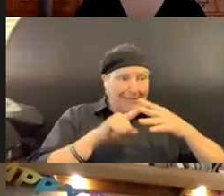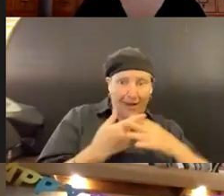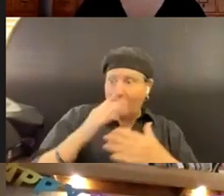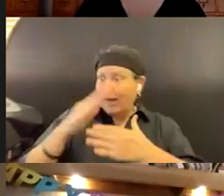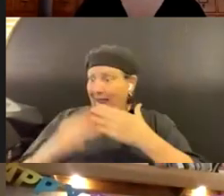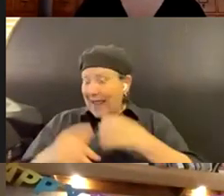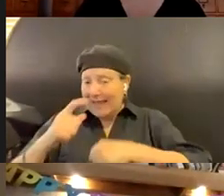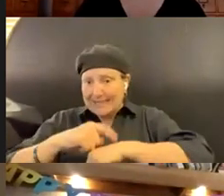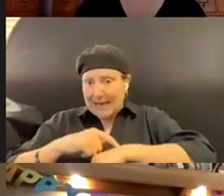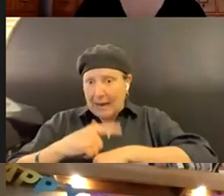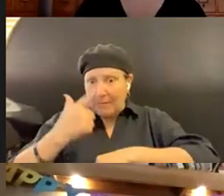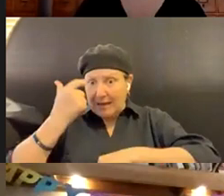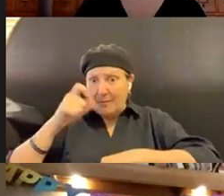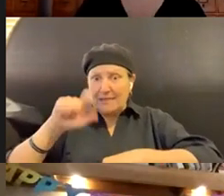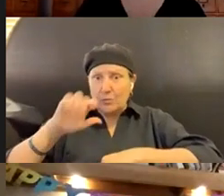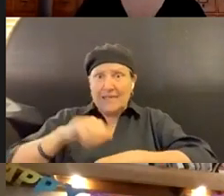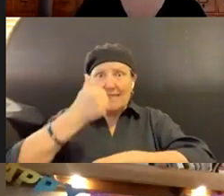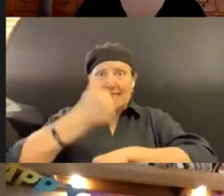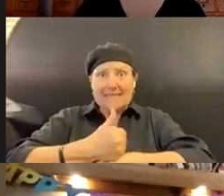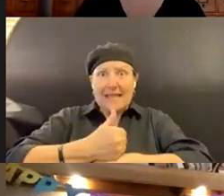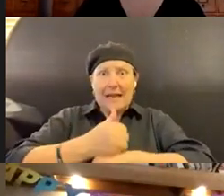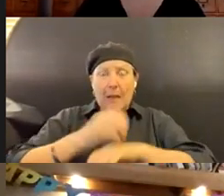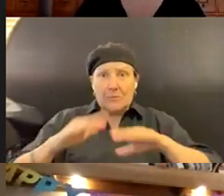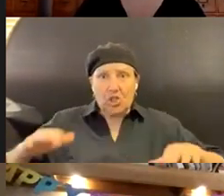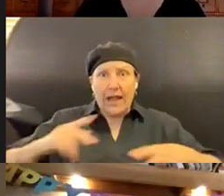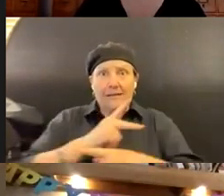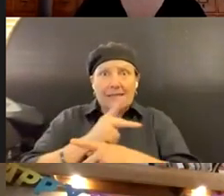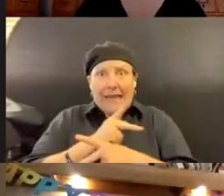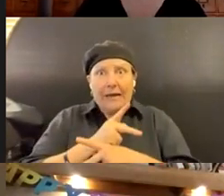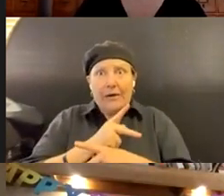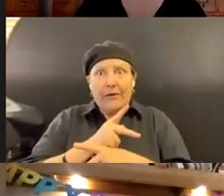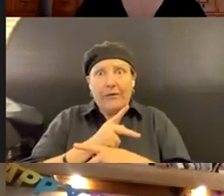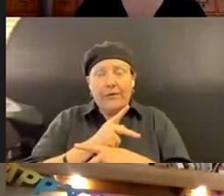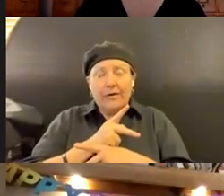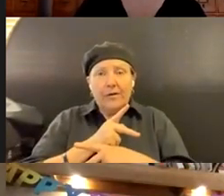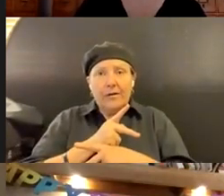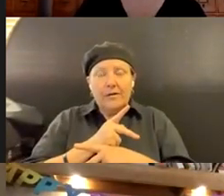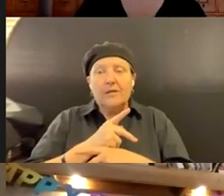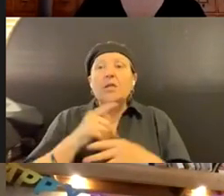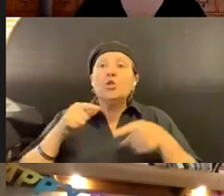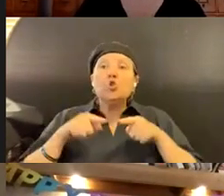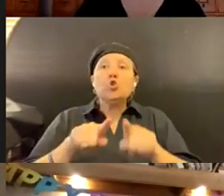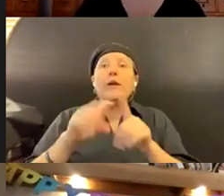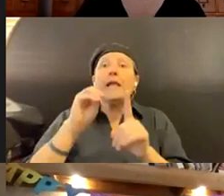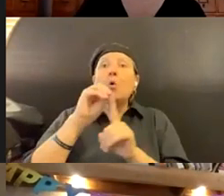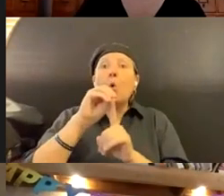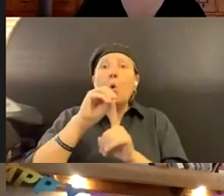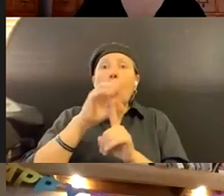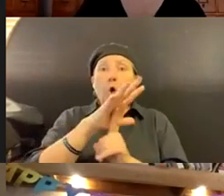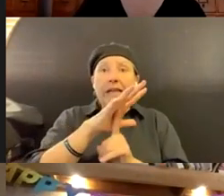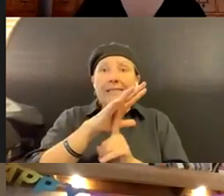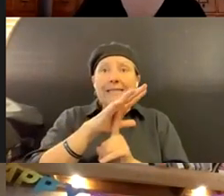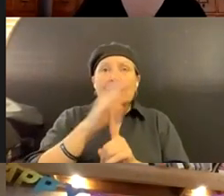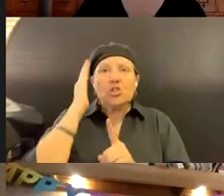the specific Zoom time requirements from our teacher so we can plan? So during those orientations that I mentioned earlier is when you'll get all